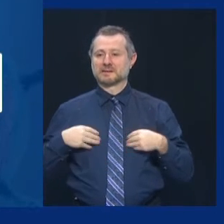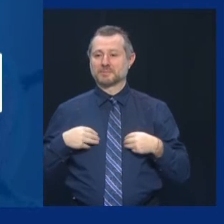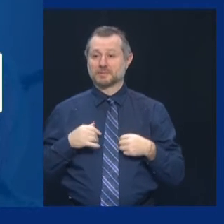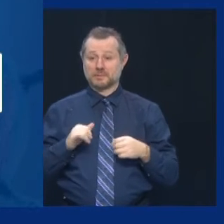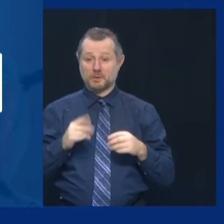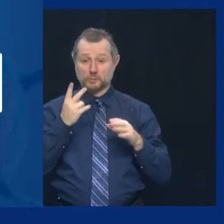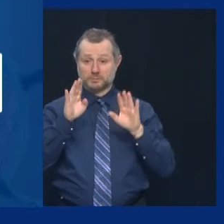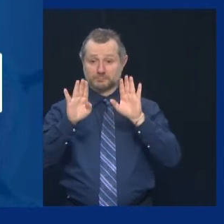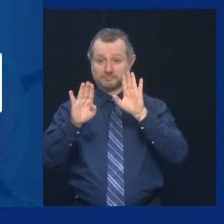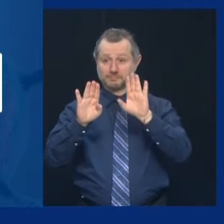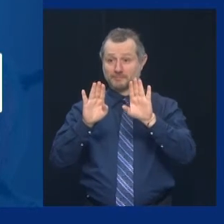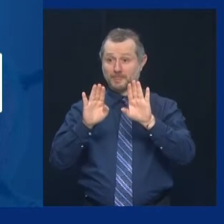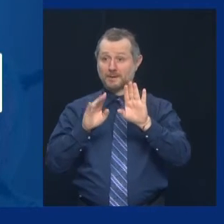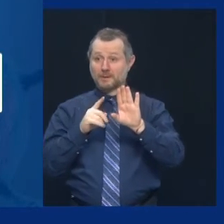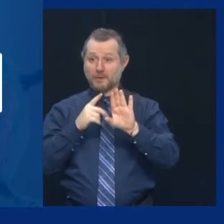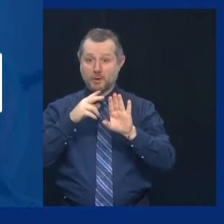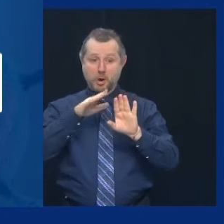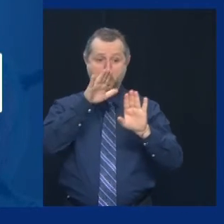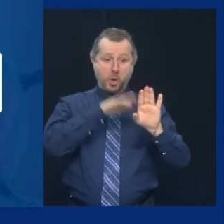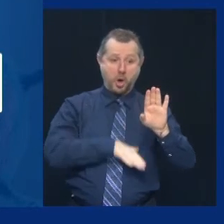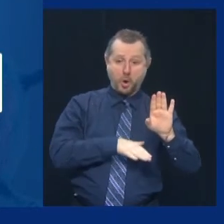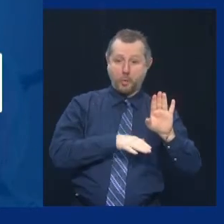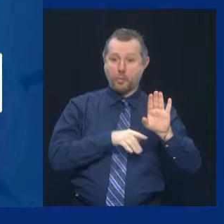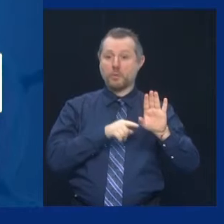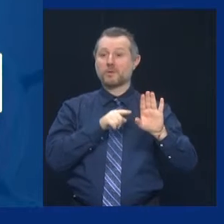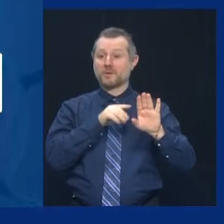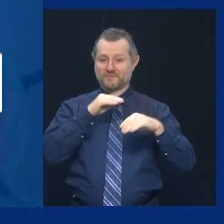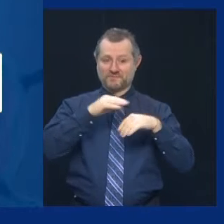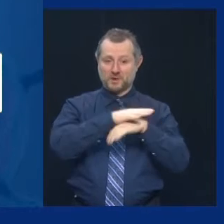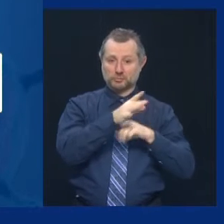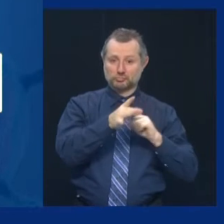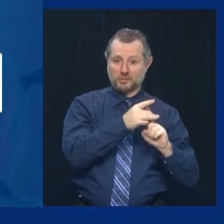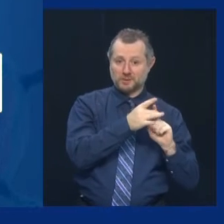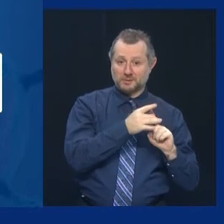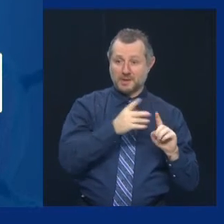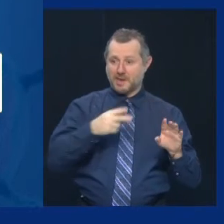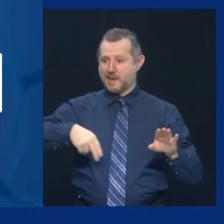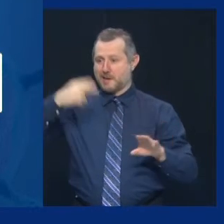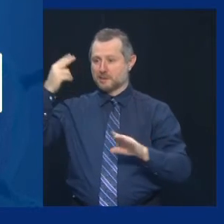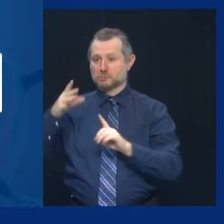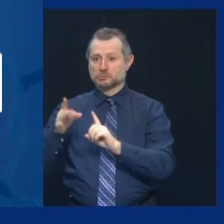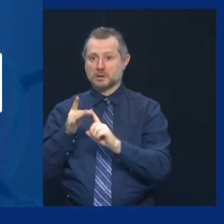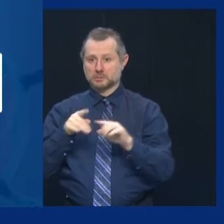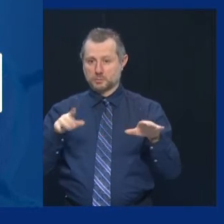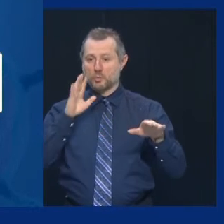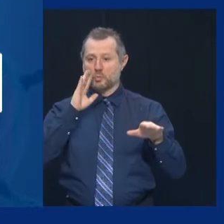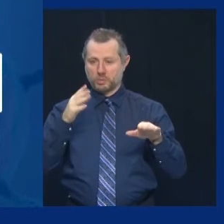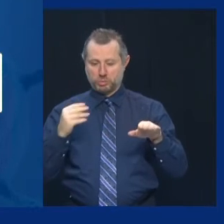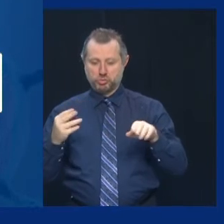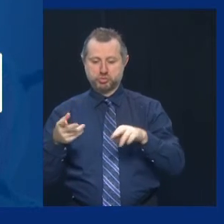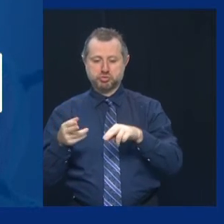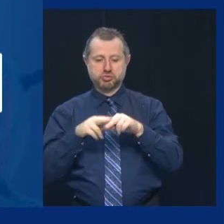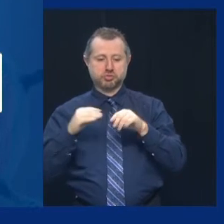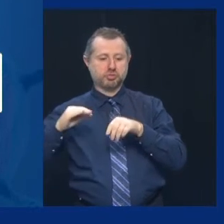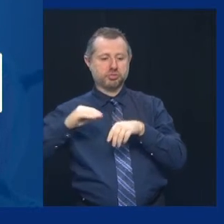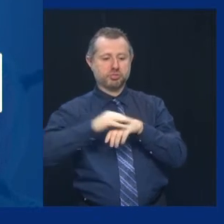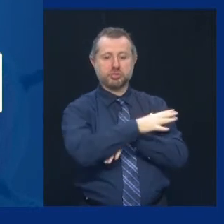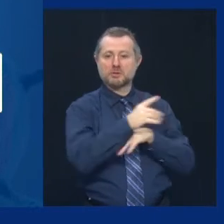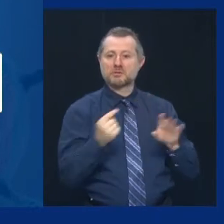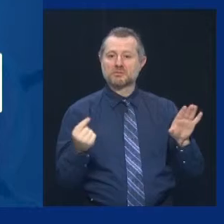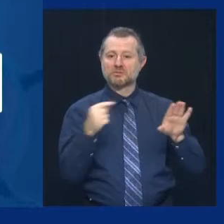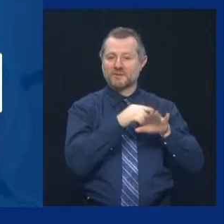rate, because the high infection rate winds up infecting the lower infection rate. So the Finger Lakes are a problem in